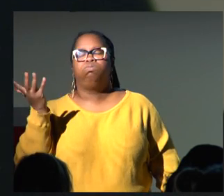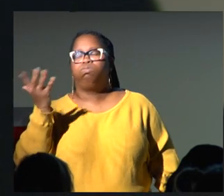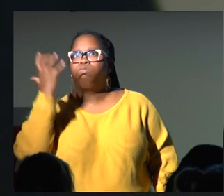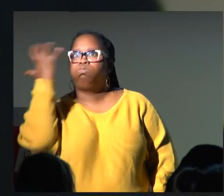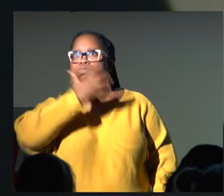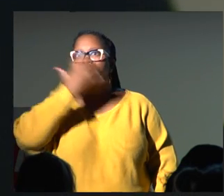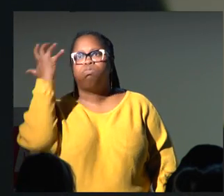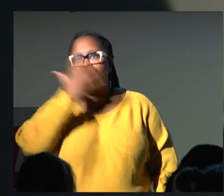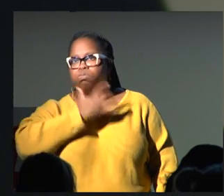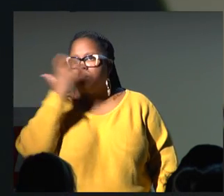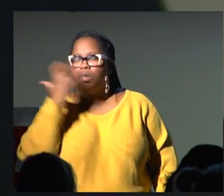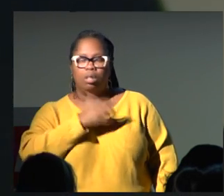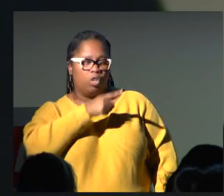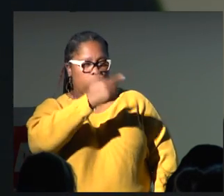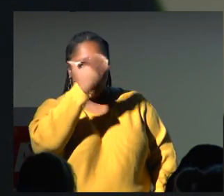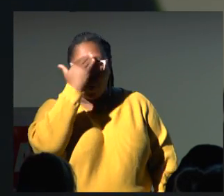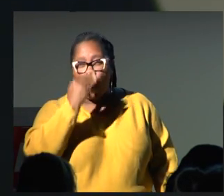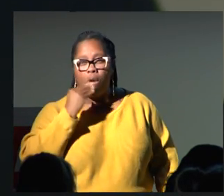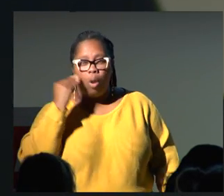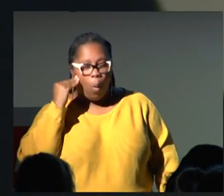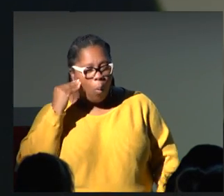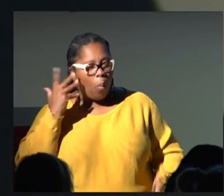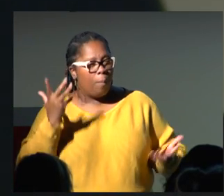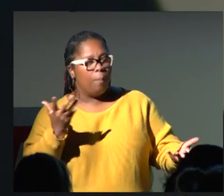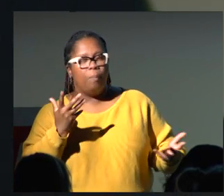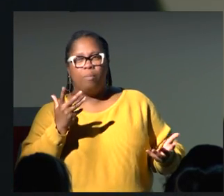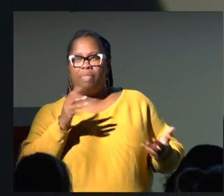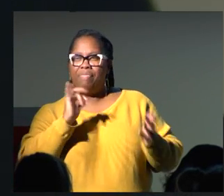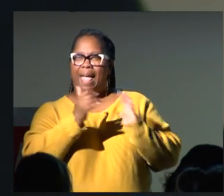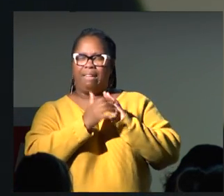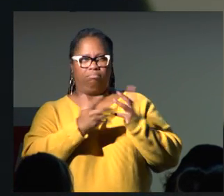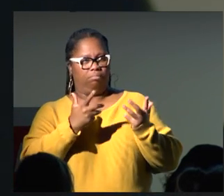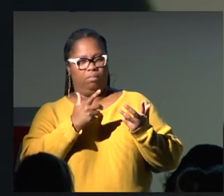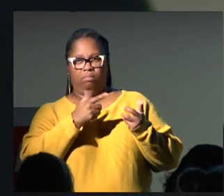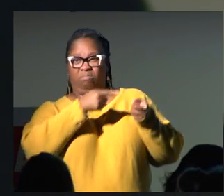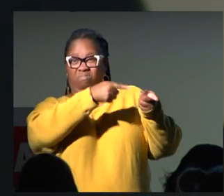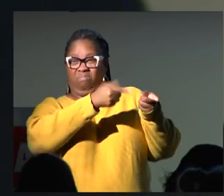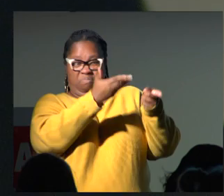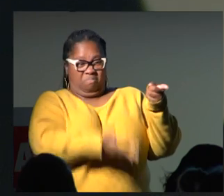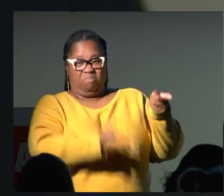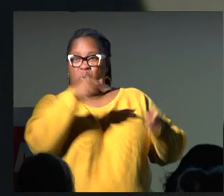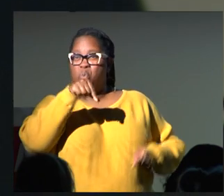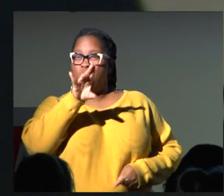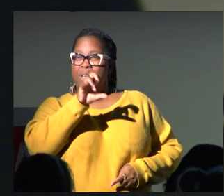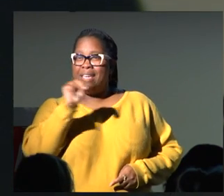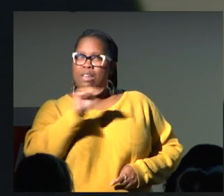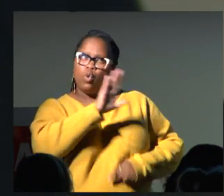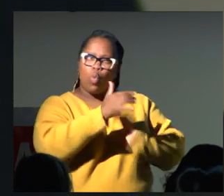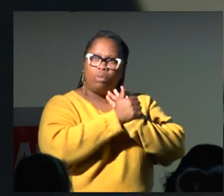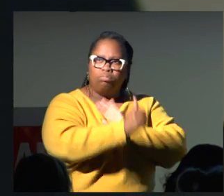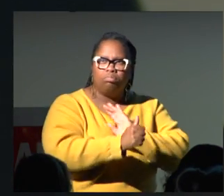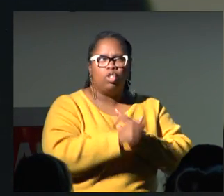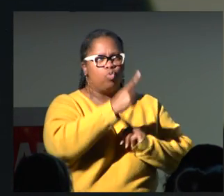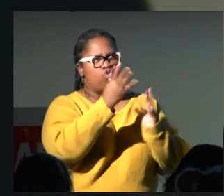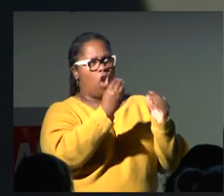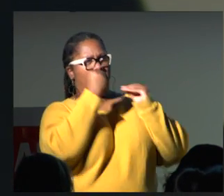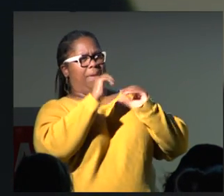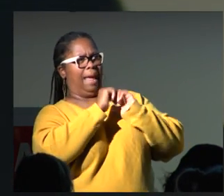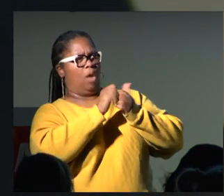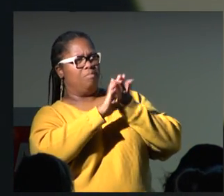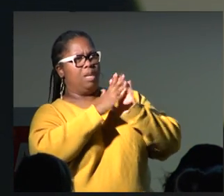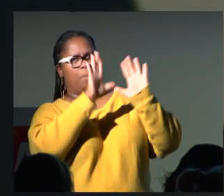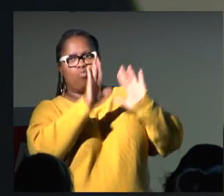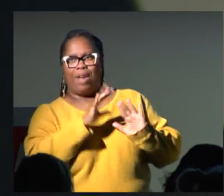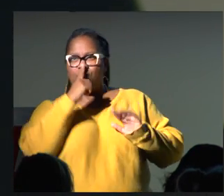yo, you know how, like, I've just, the gift of Quinn for me is just what you've taught me about being great for